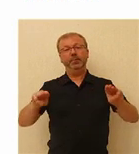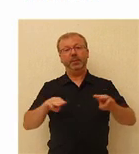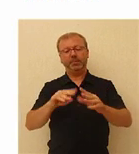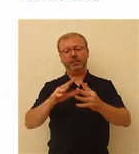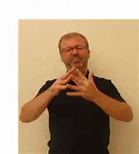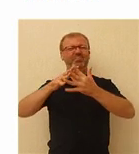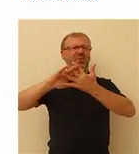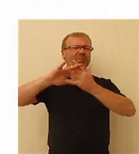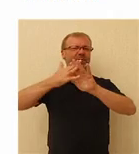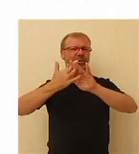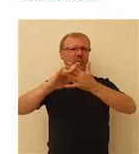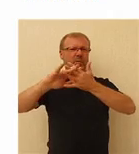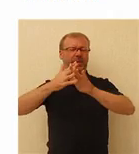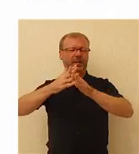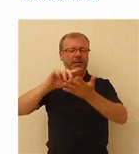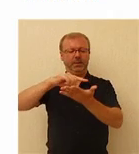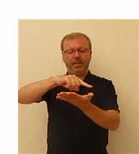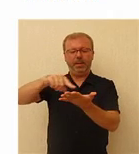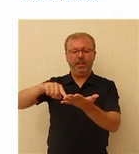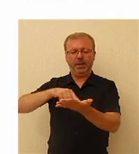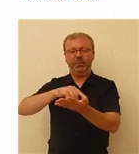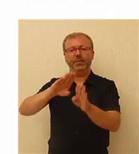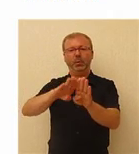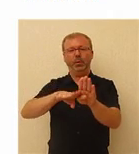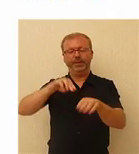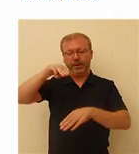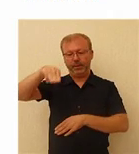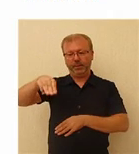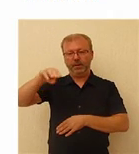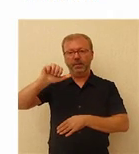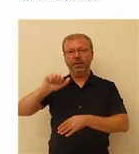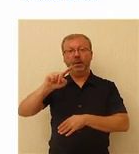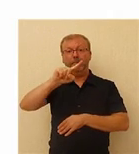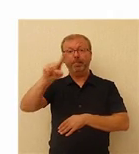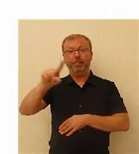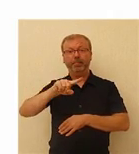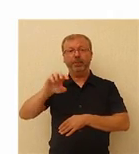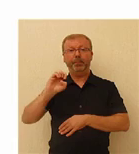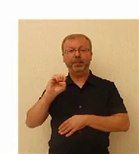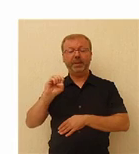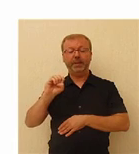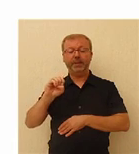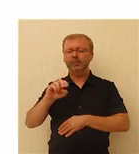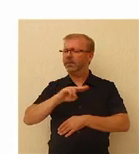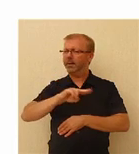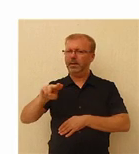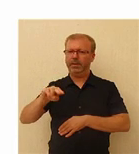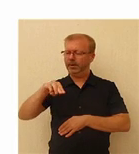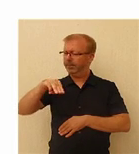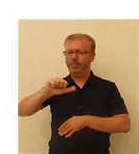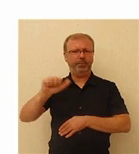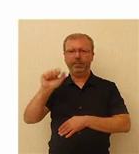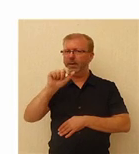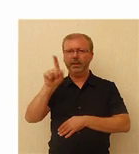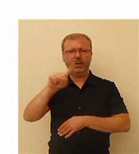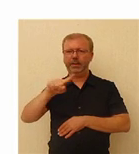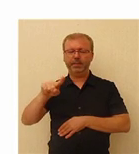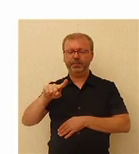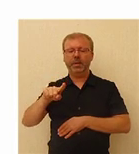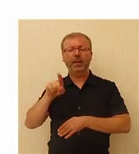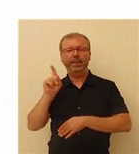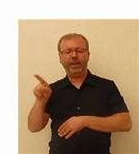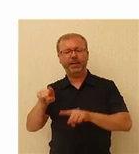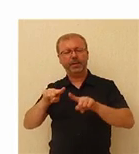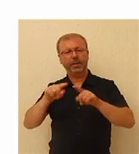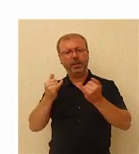Some people confuse the labyrinth with a maze. A labyrinth is not a maze. A maze